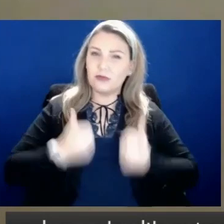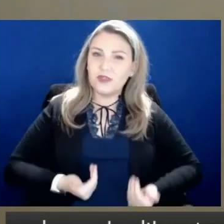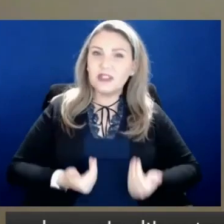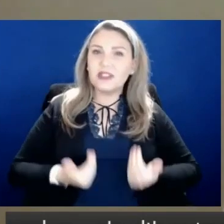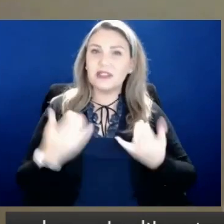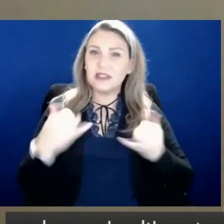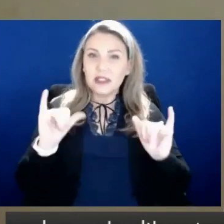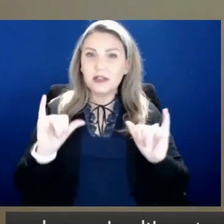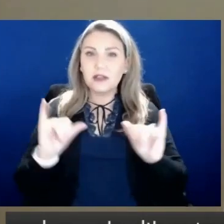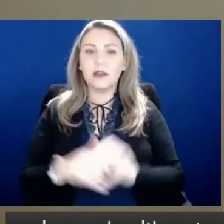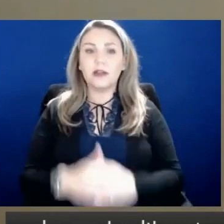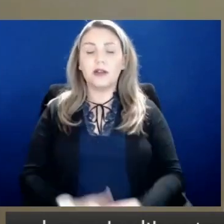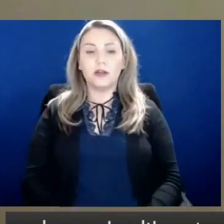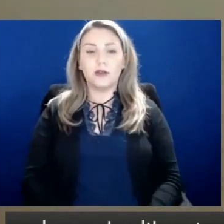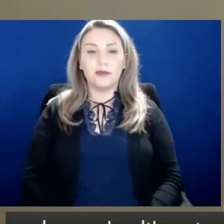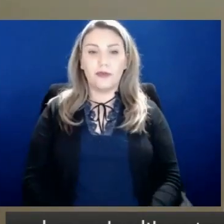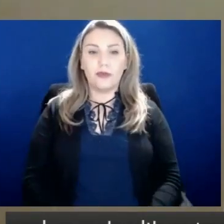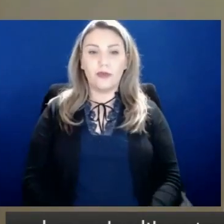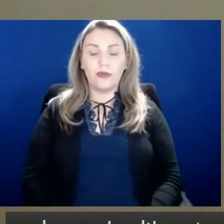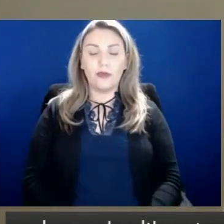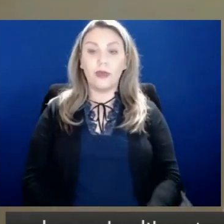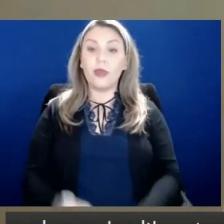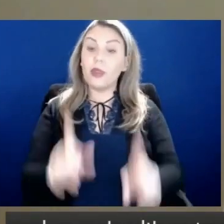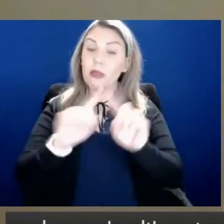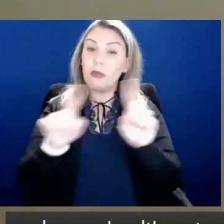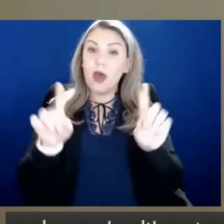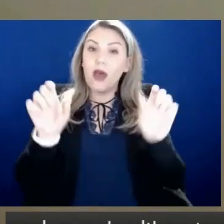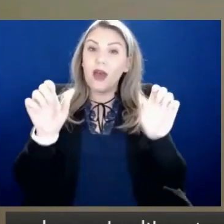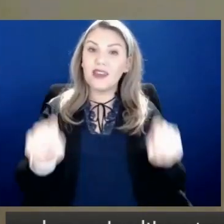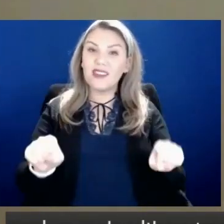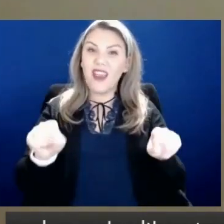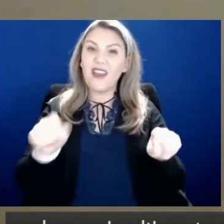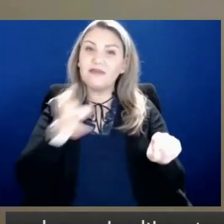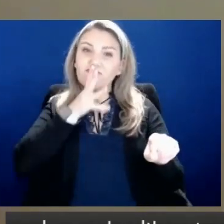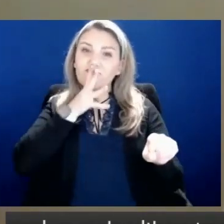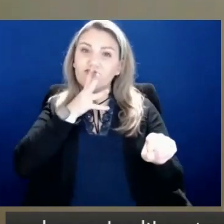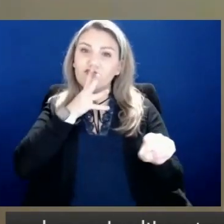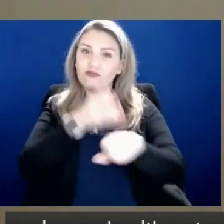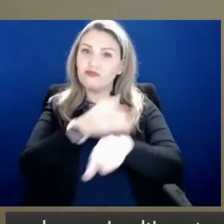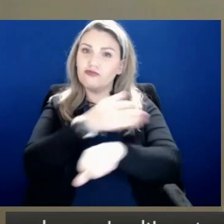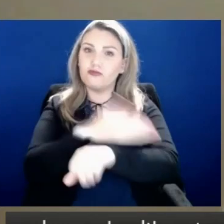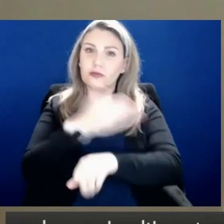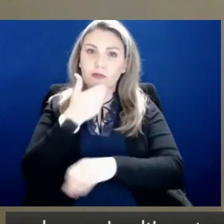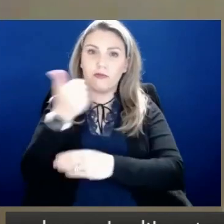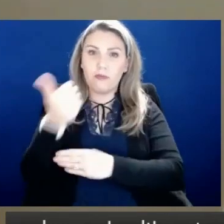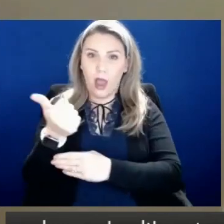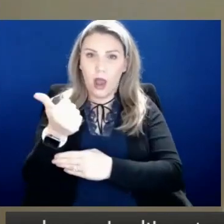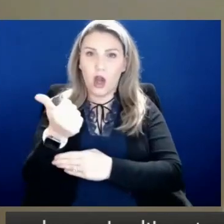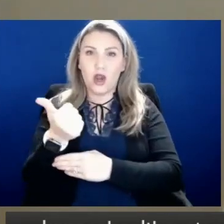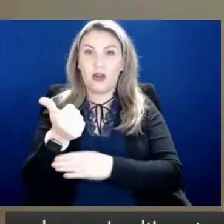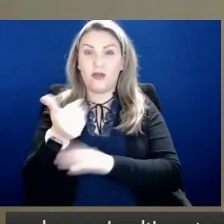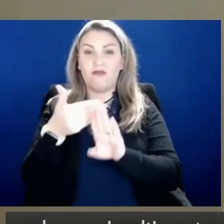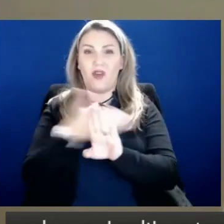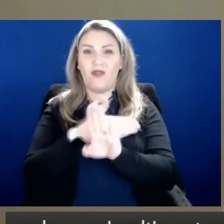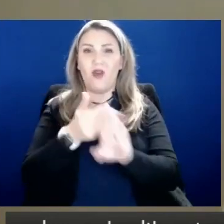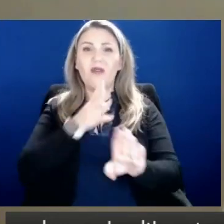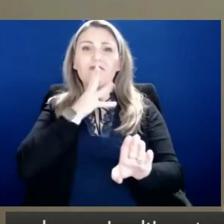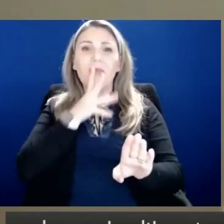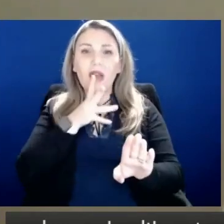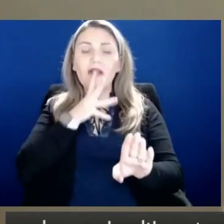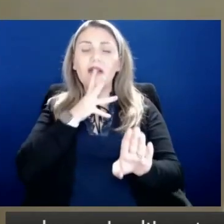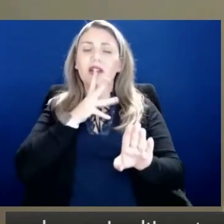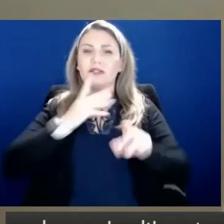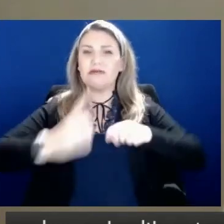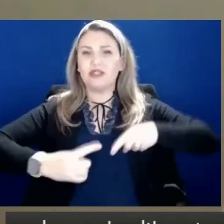but I'm able to find words better than I used to and to talk, because it was difficulty getting out what I wanted